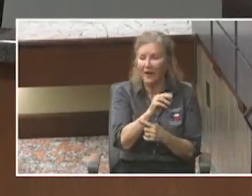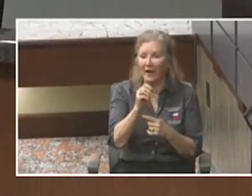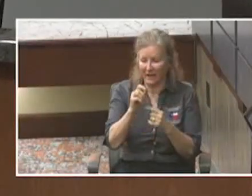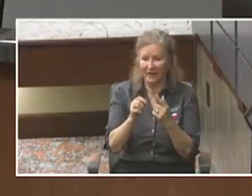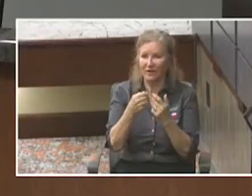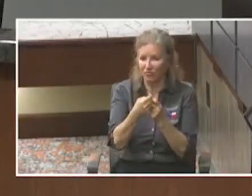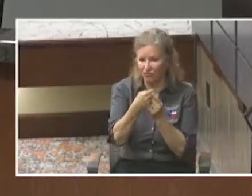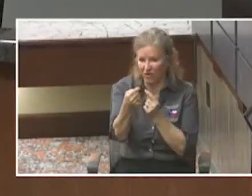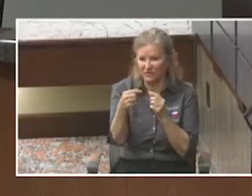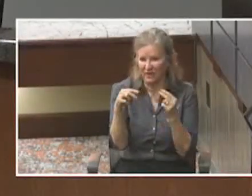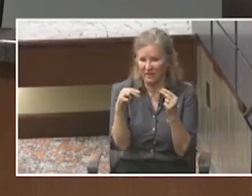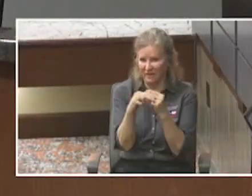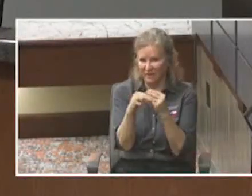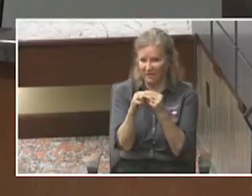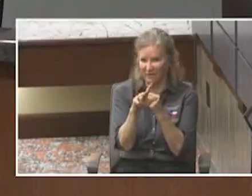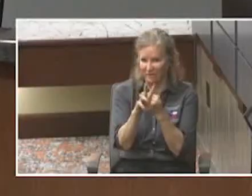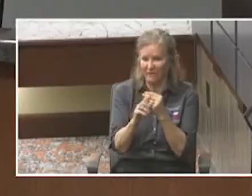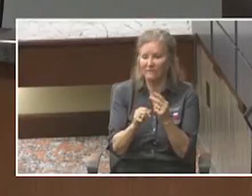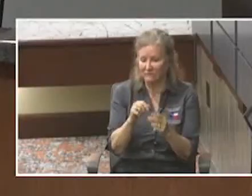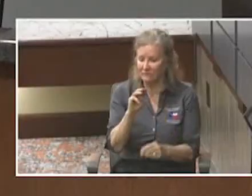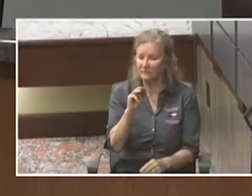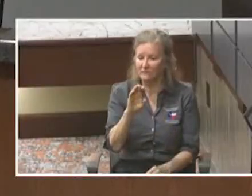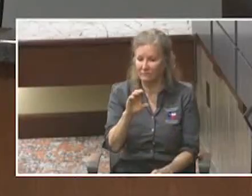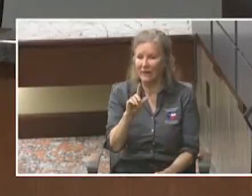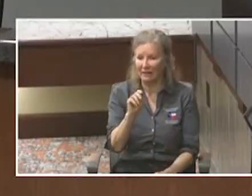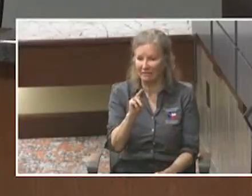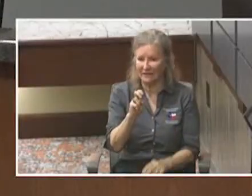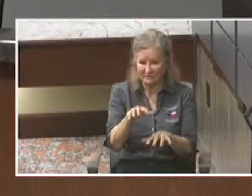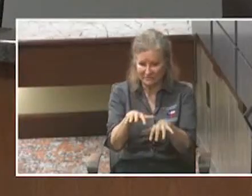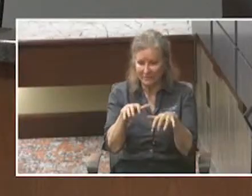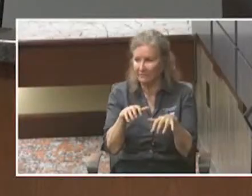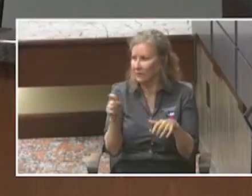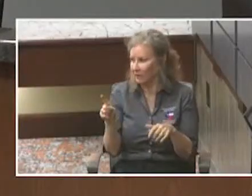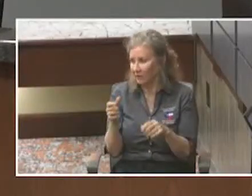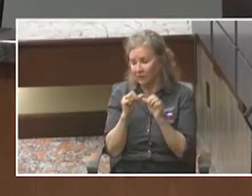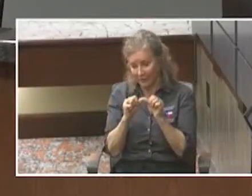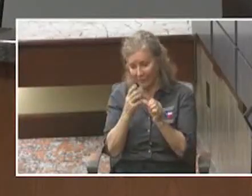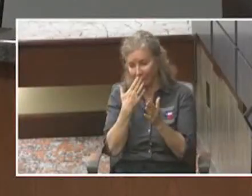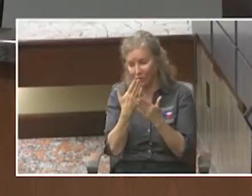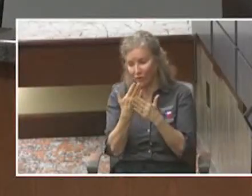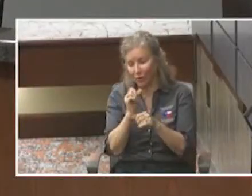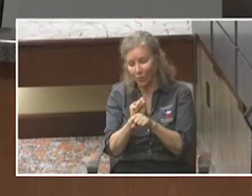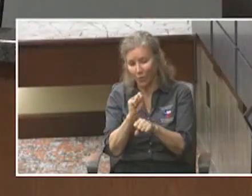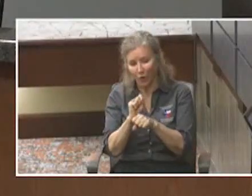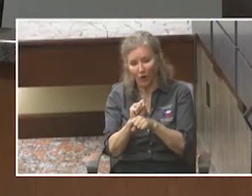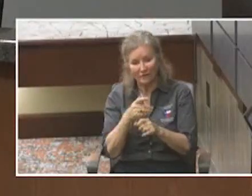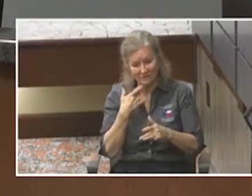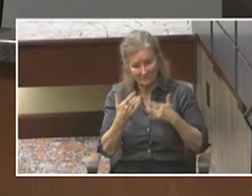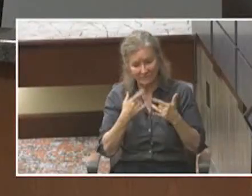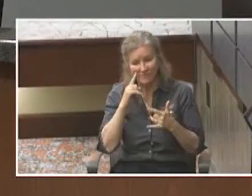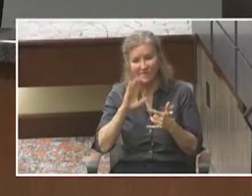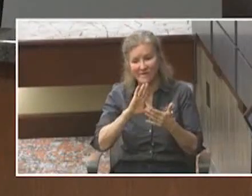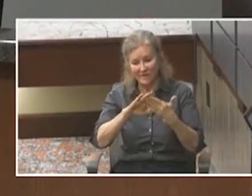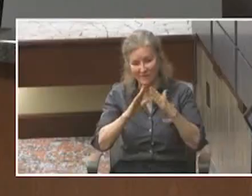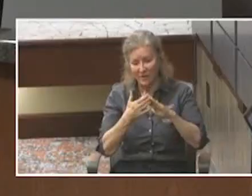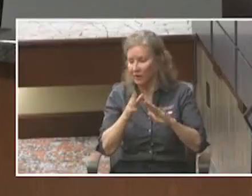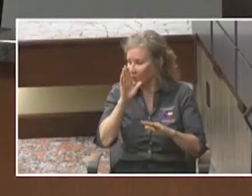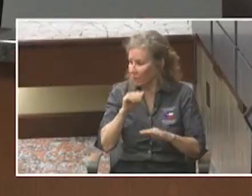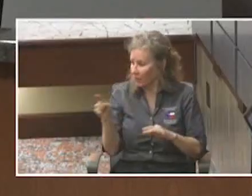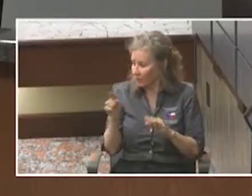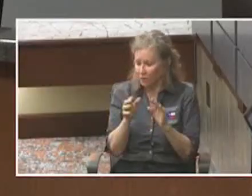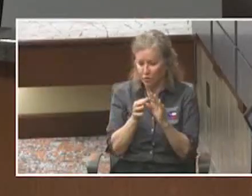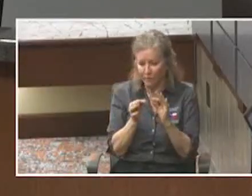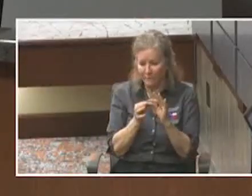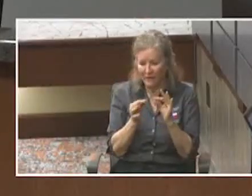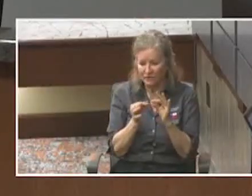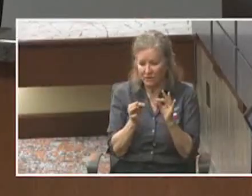interstate there at McLean. So keep up the good work. I know you mentioned sort